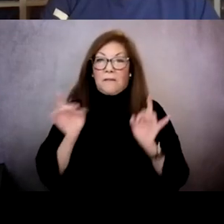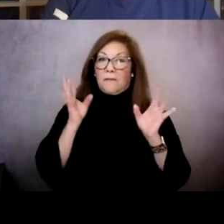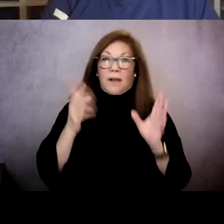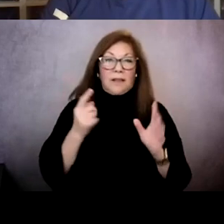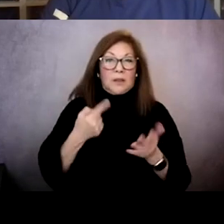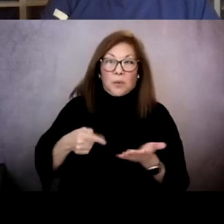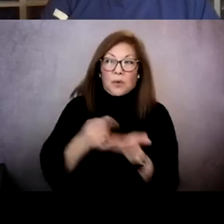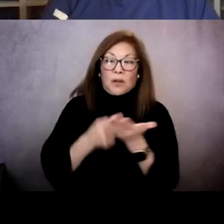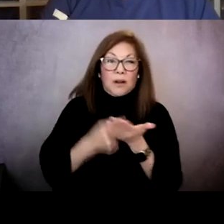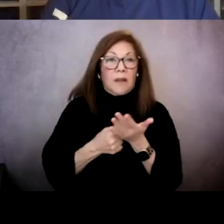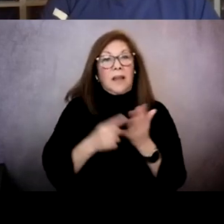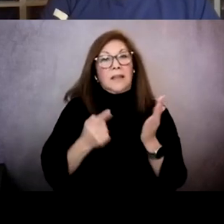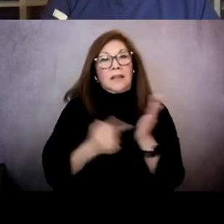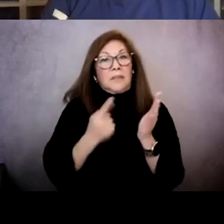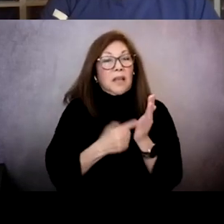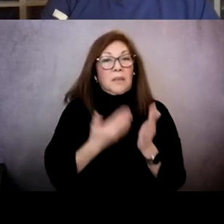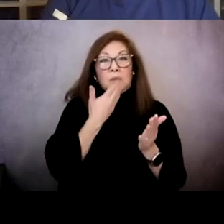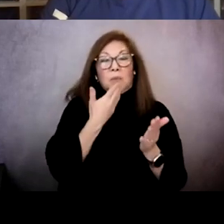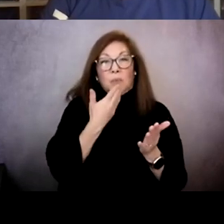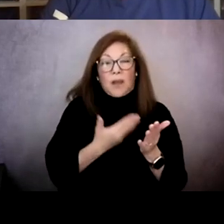that sometimes well-meaningness